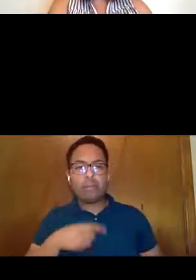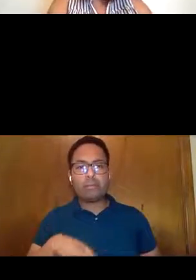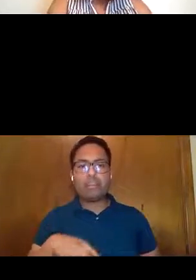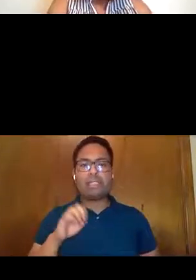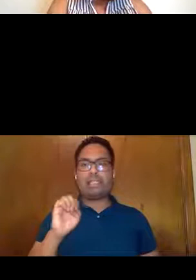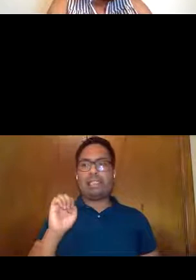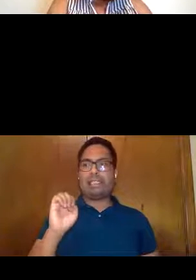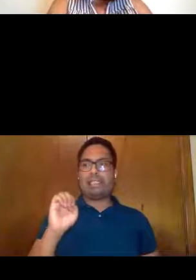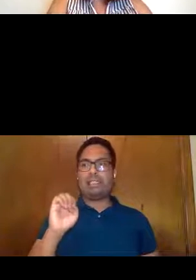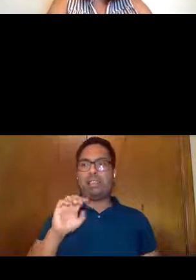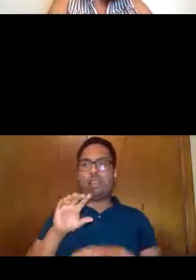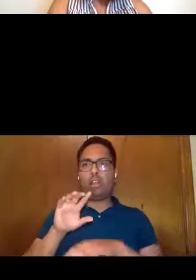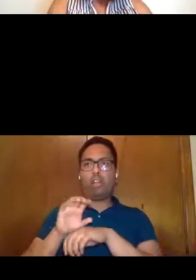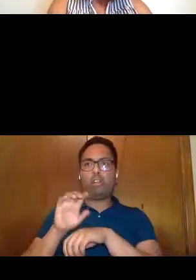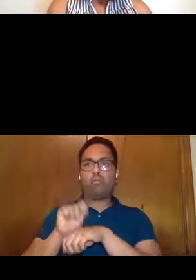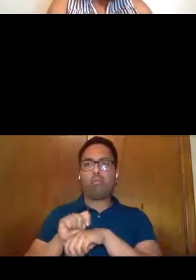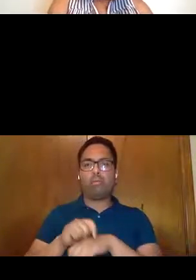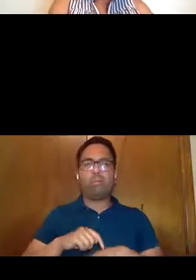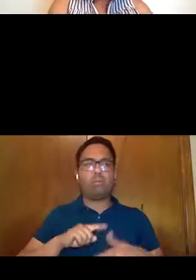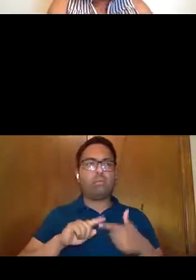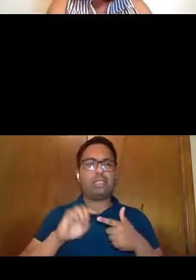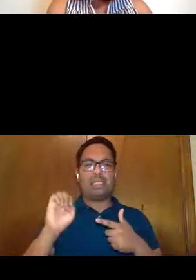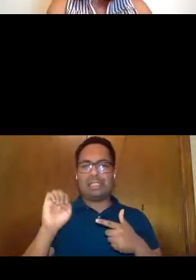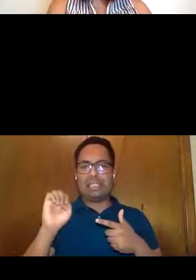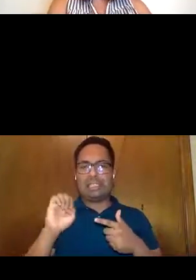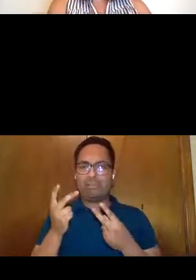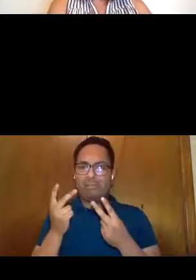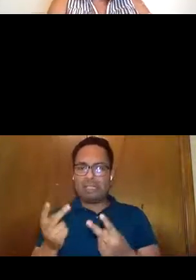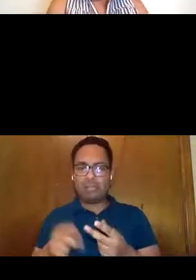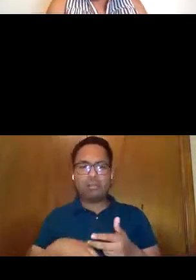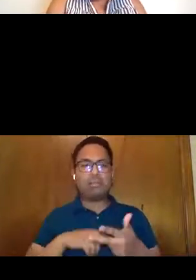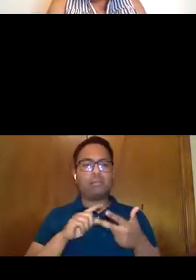e-consults, e-visit, virtual visit,